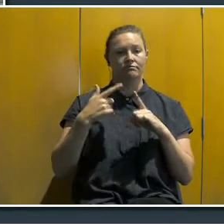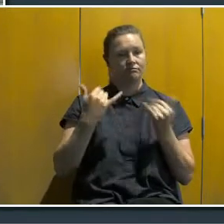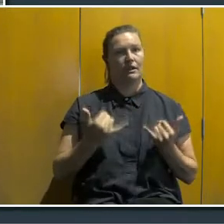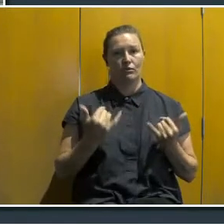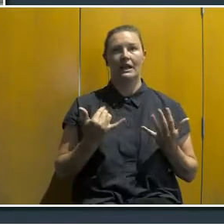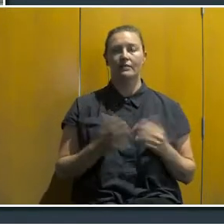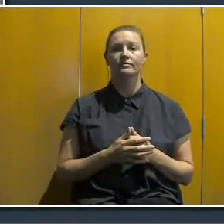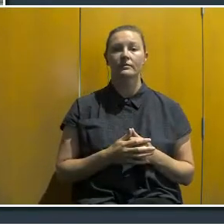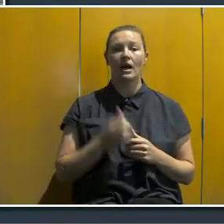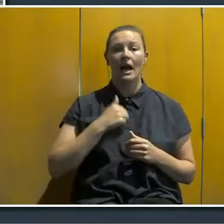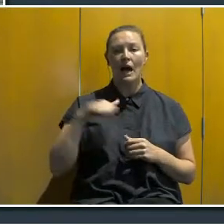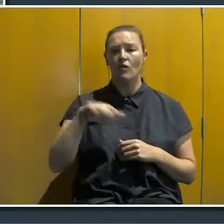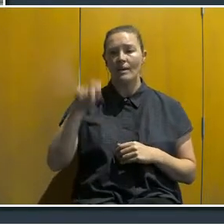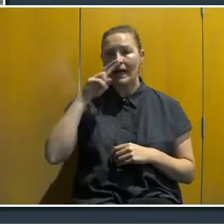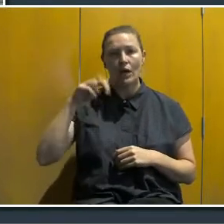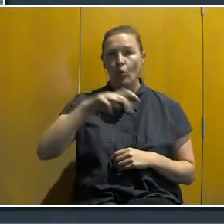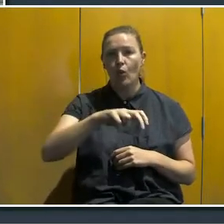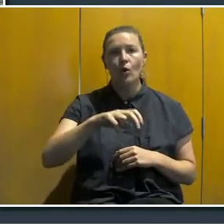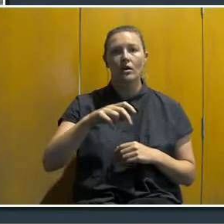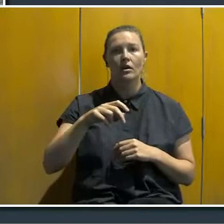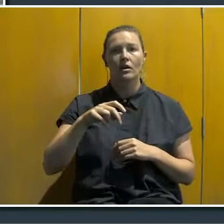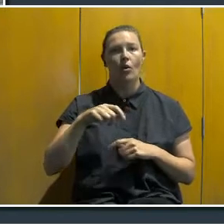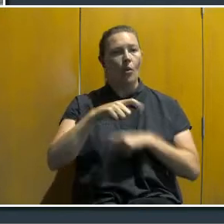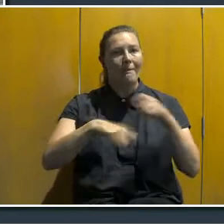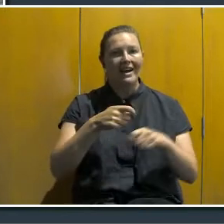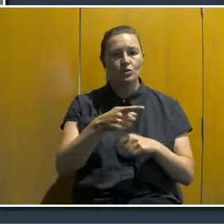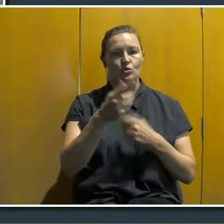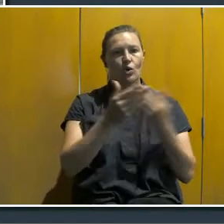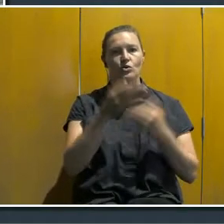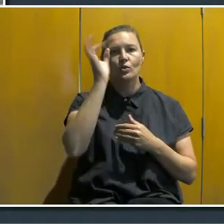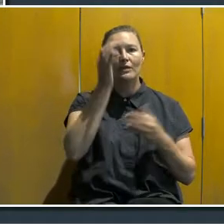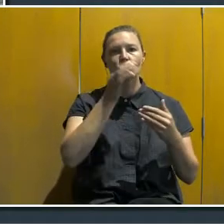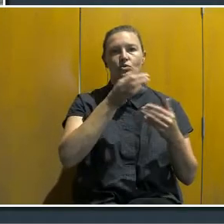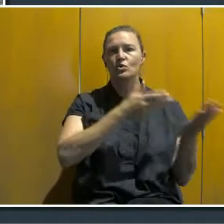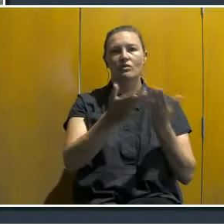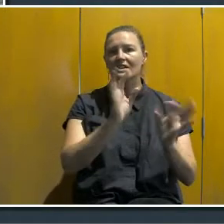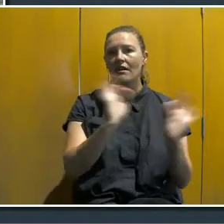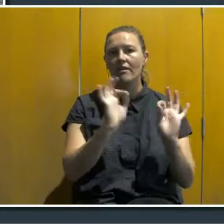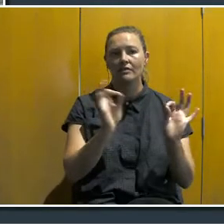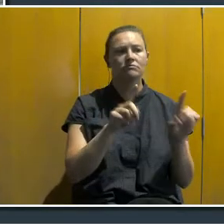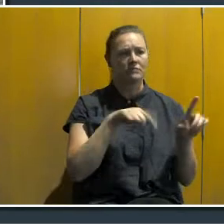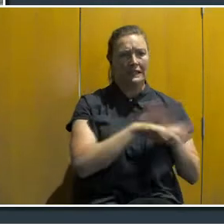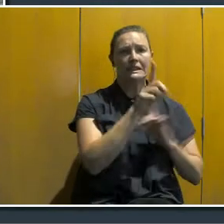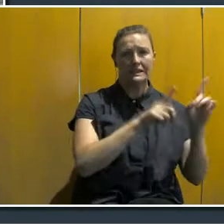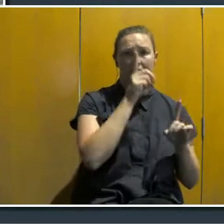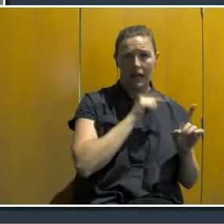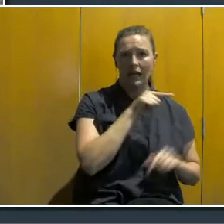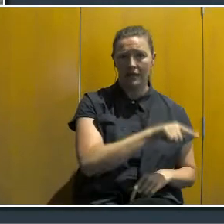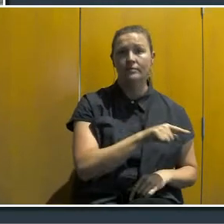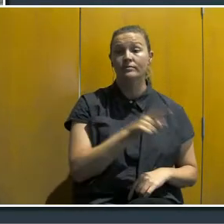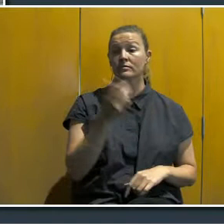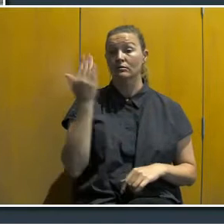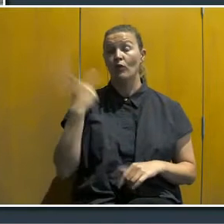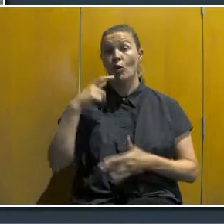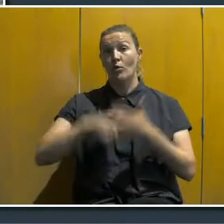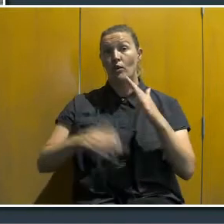cannot walk to or easily bike to any of the council amenities, unlike those in the city. When we purchased, we were moving from a